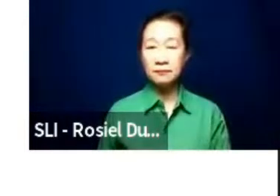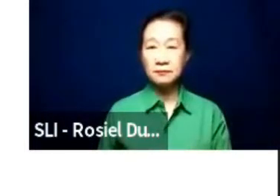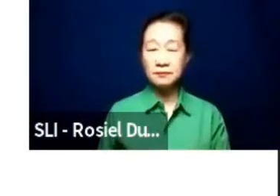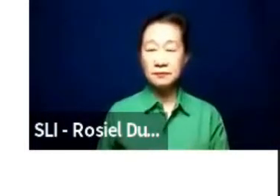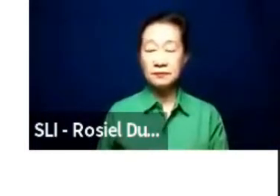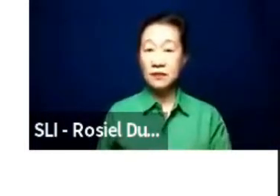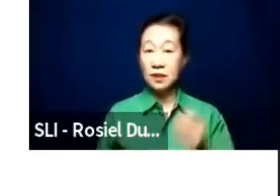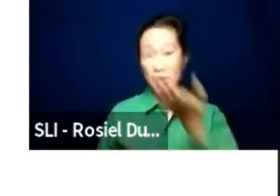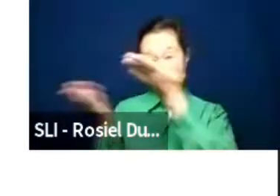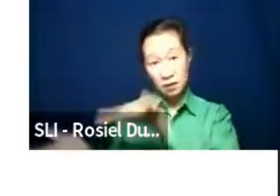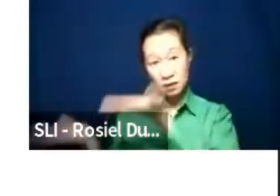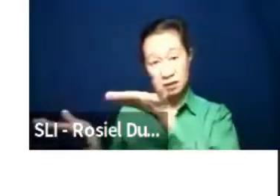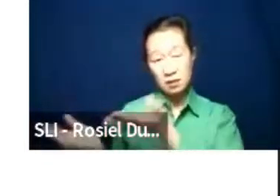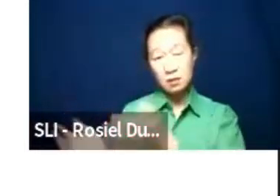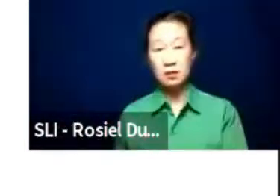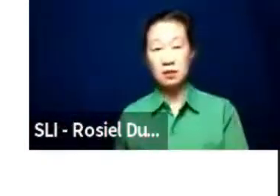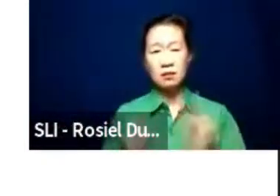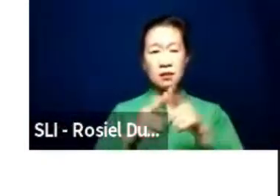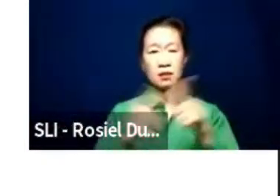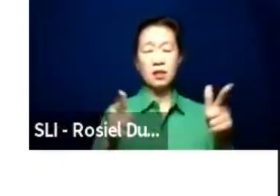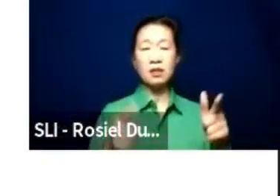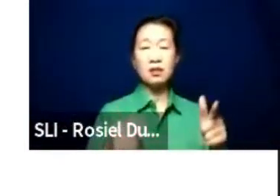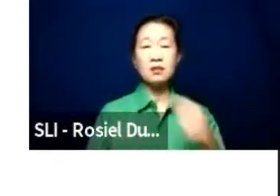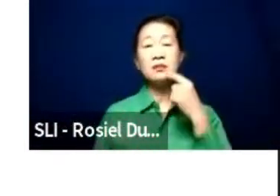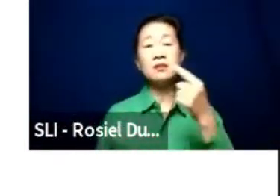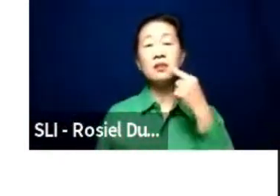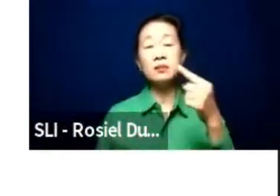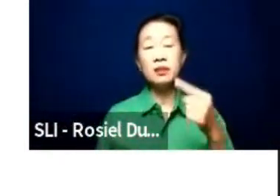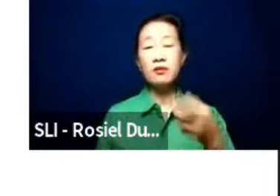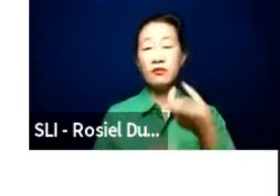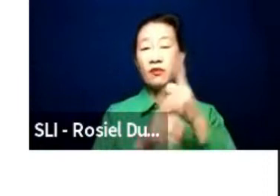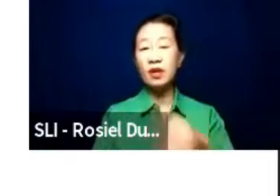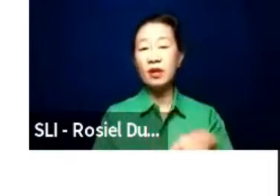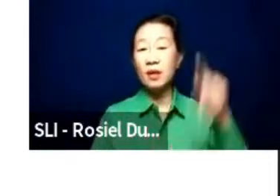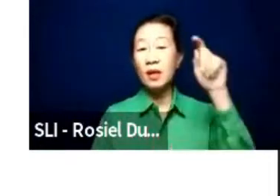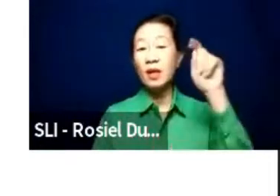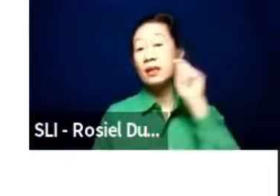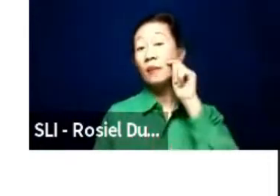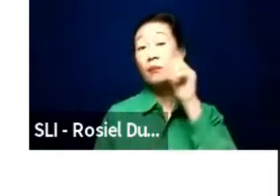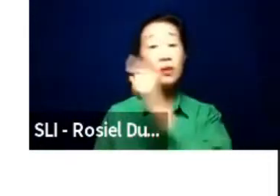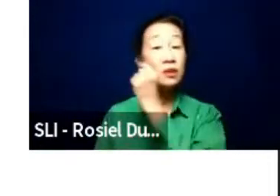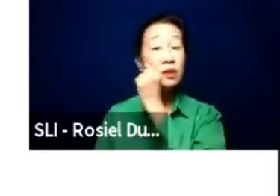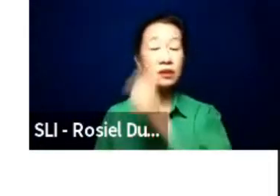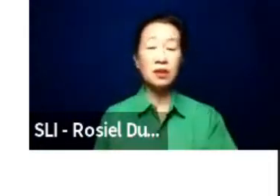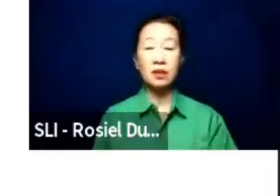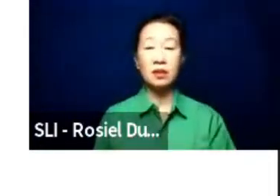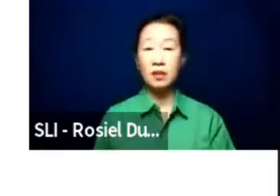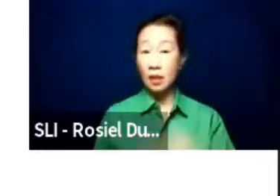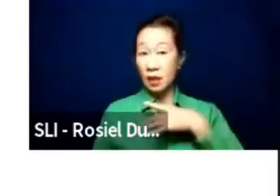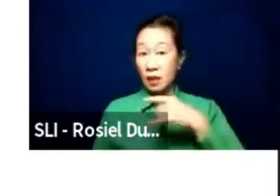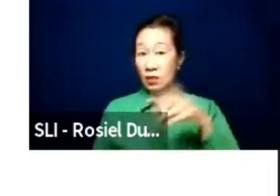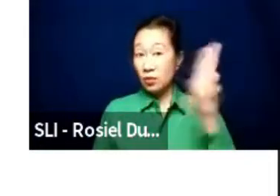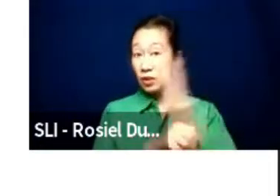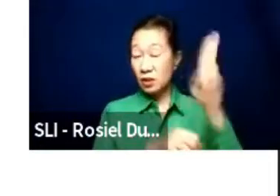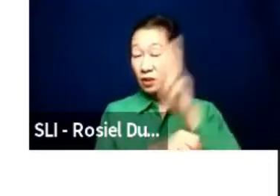All right, so this is a great quote, no, from Temple Grandin, no, and I like using this